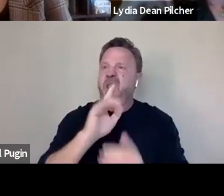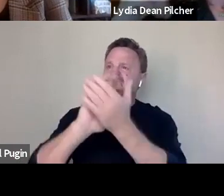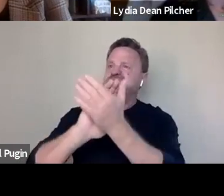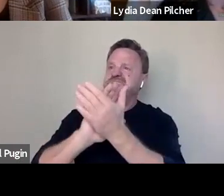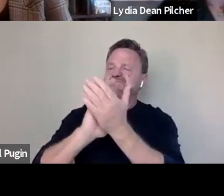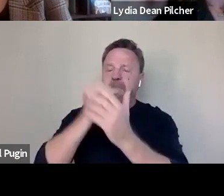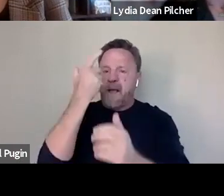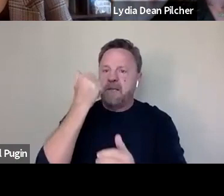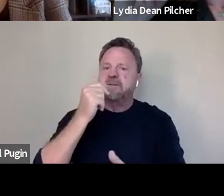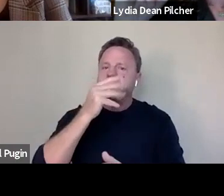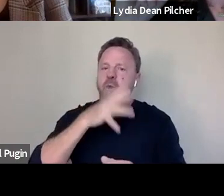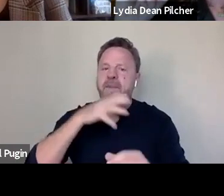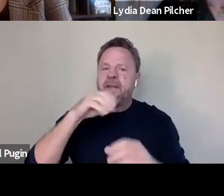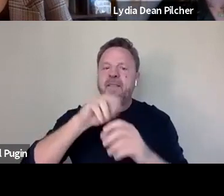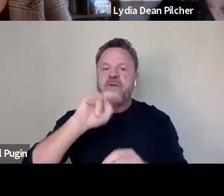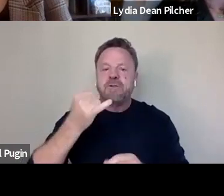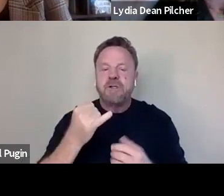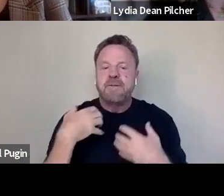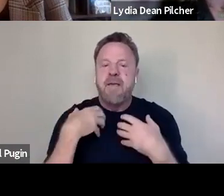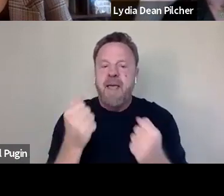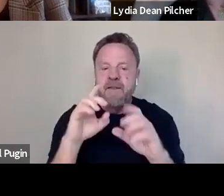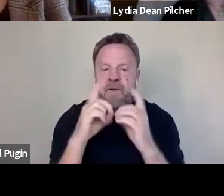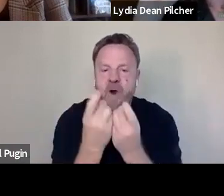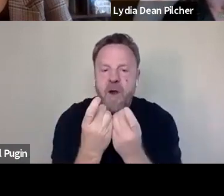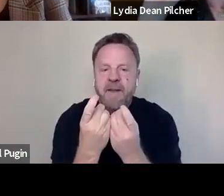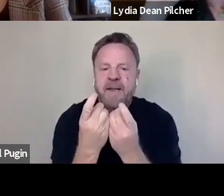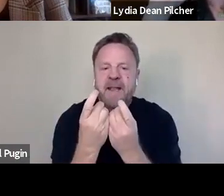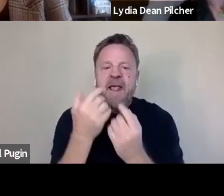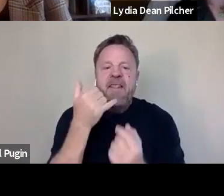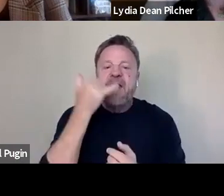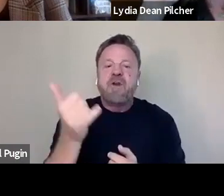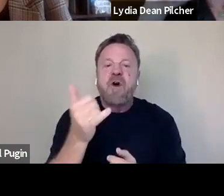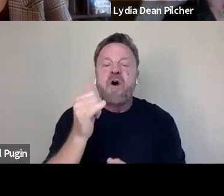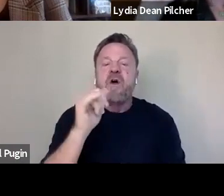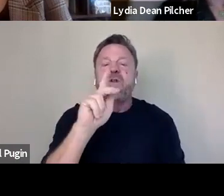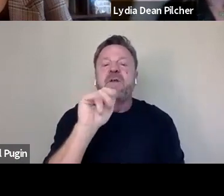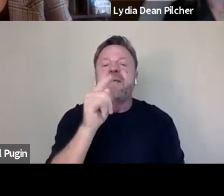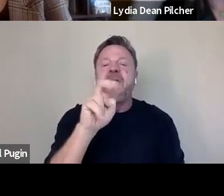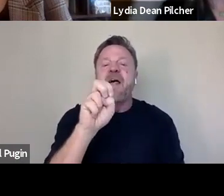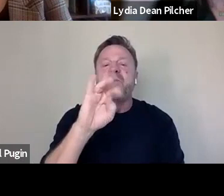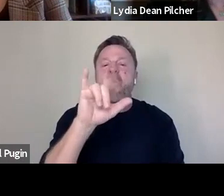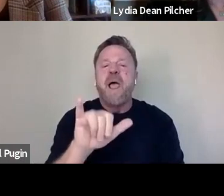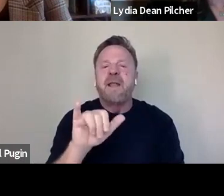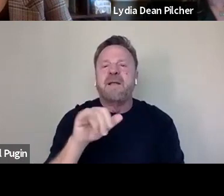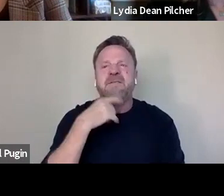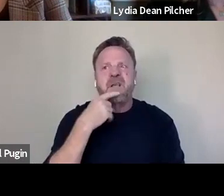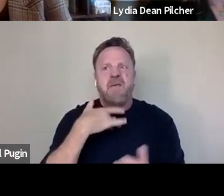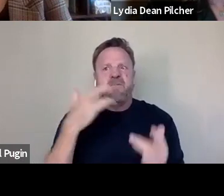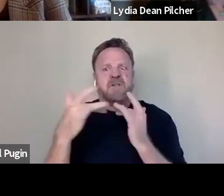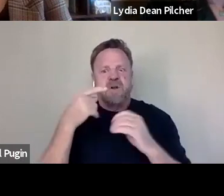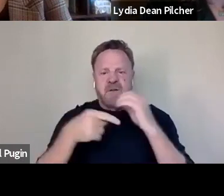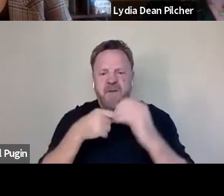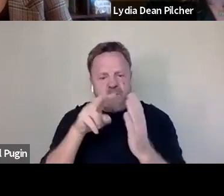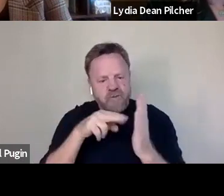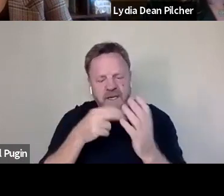New Jersey Health Department who called Catherine Wiley and said, I'm really concerned about all of these reports I'm seeing about these